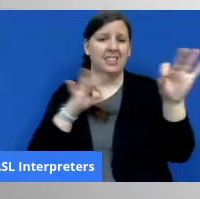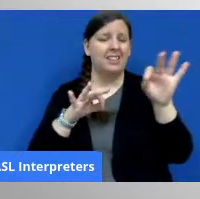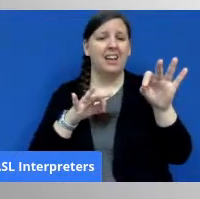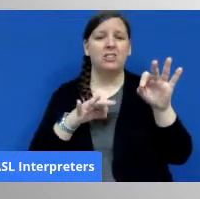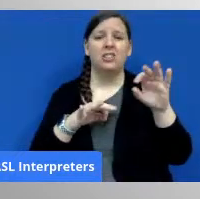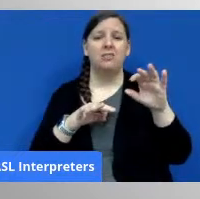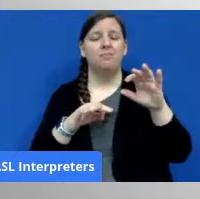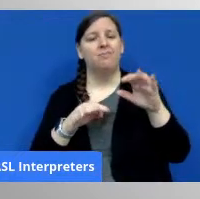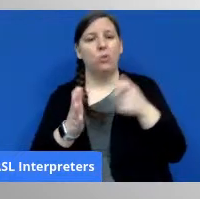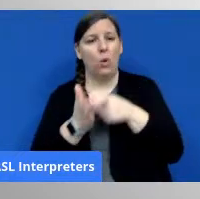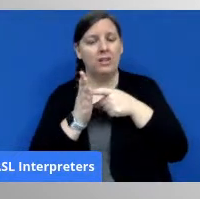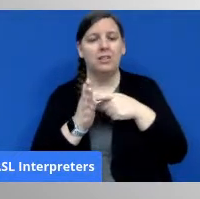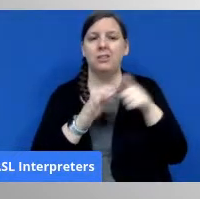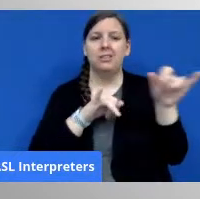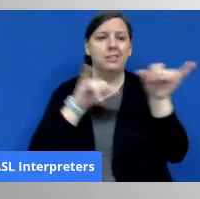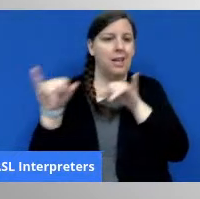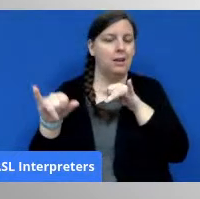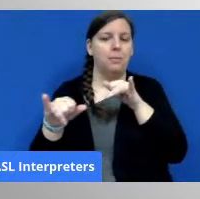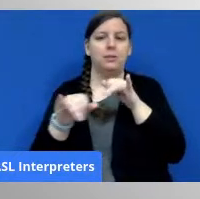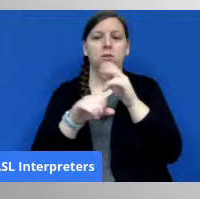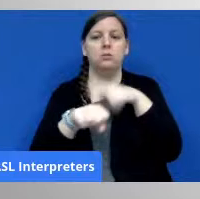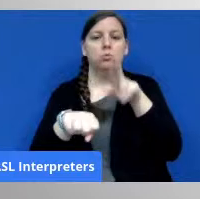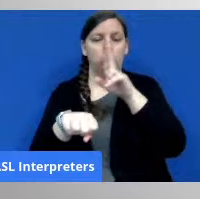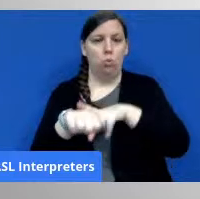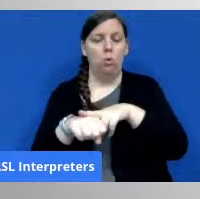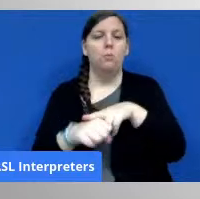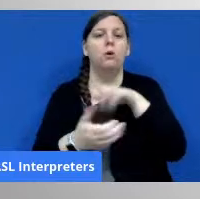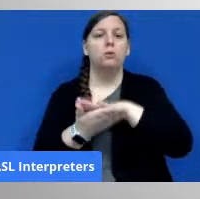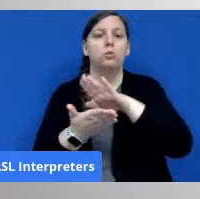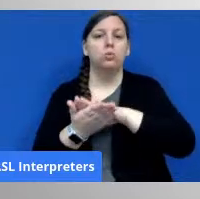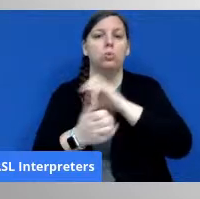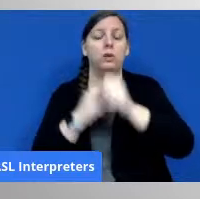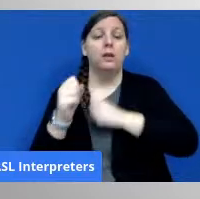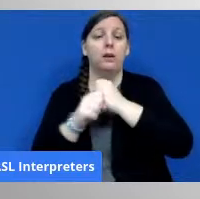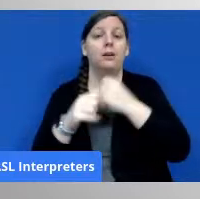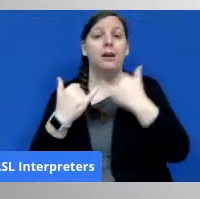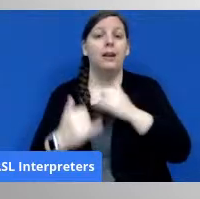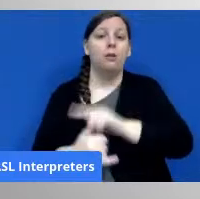year. And now I'll turn it over to Ms. Hope McGuire.